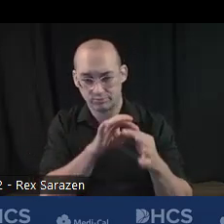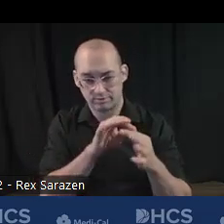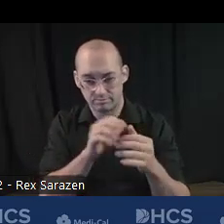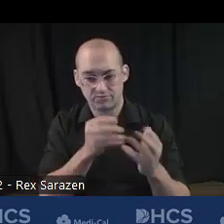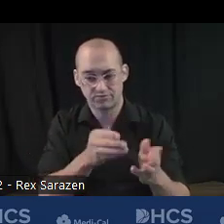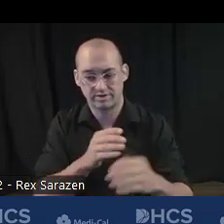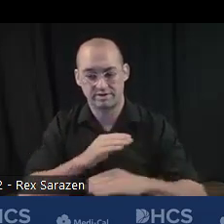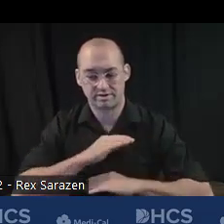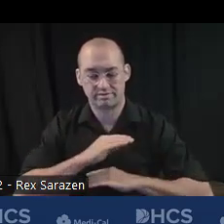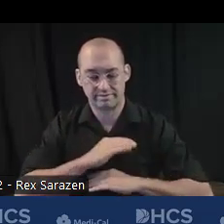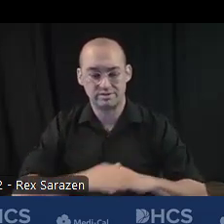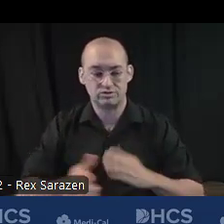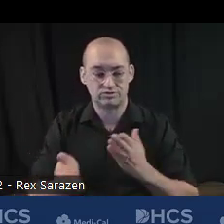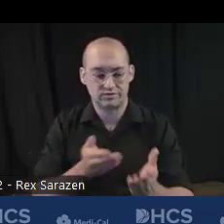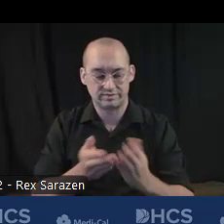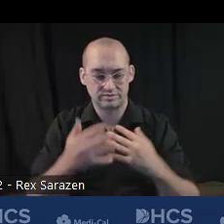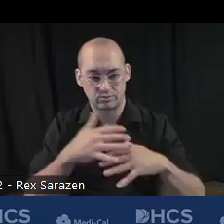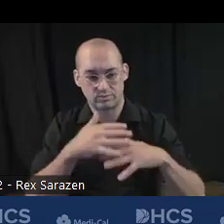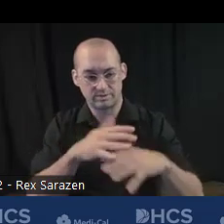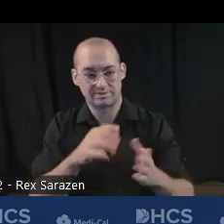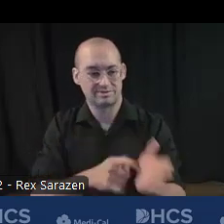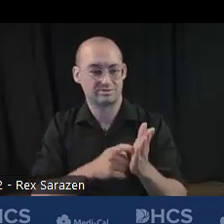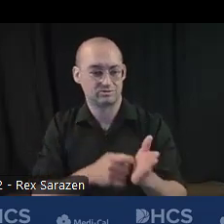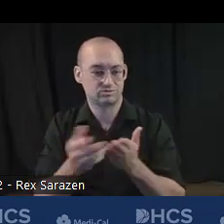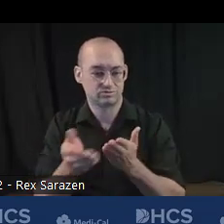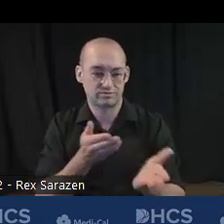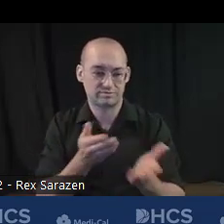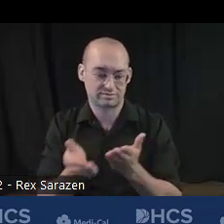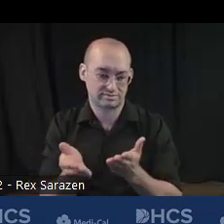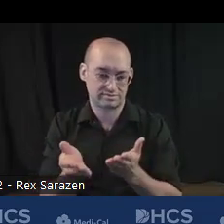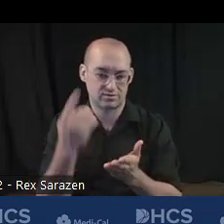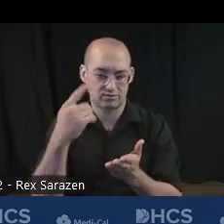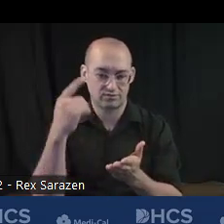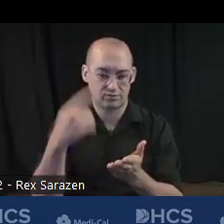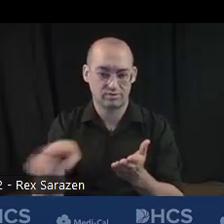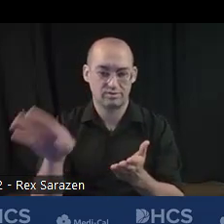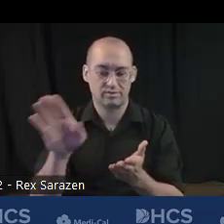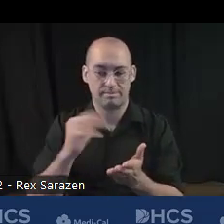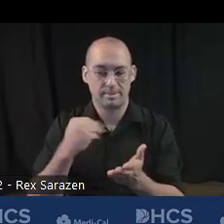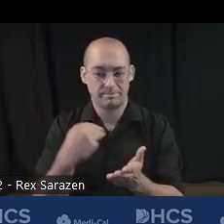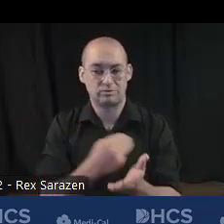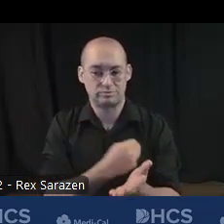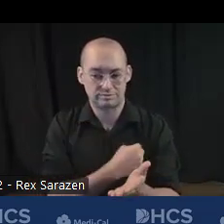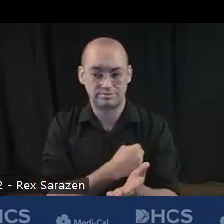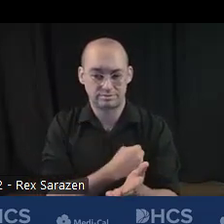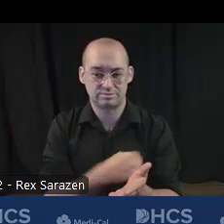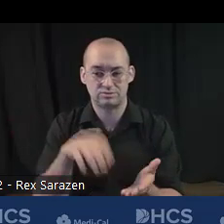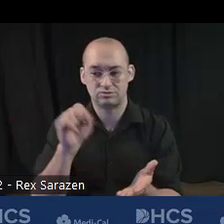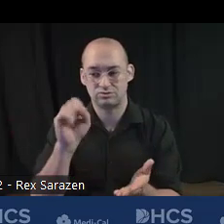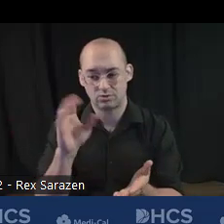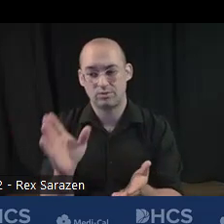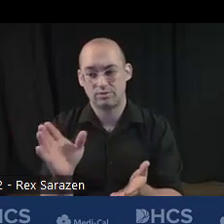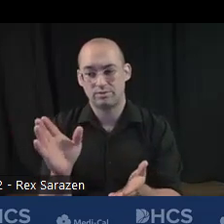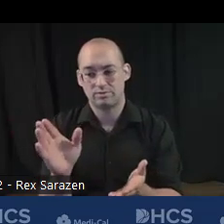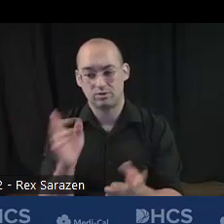and coordinate the necessary services for members. And so